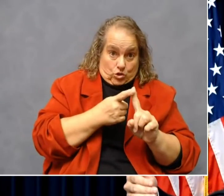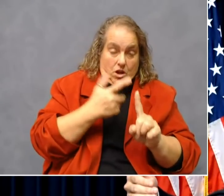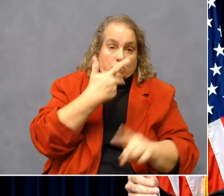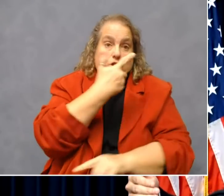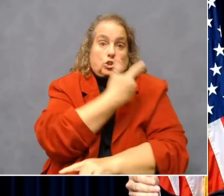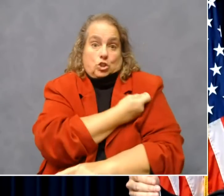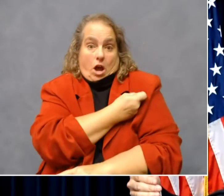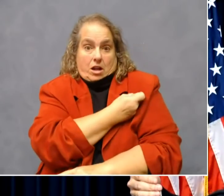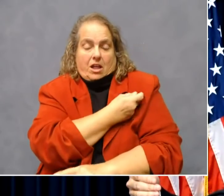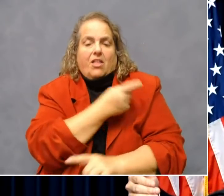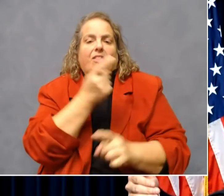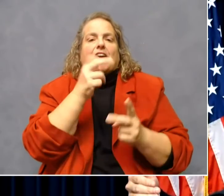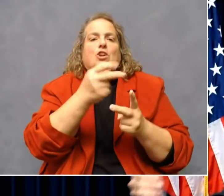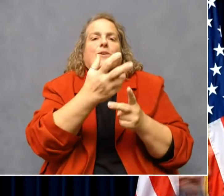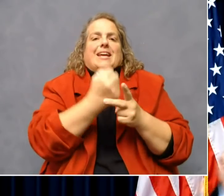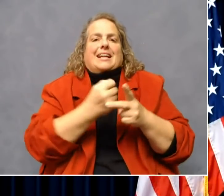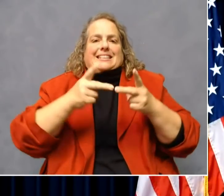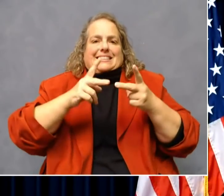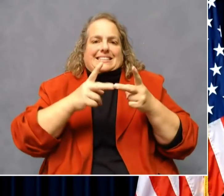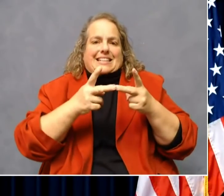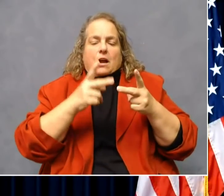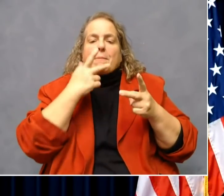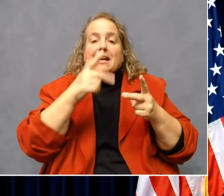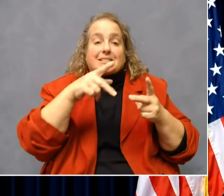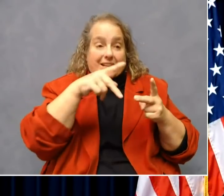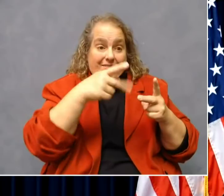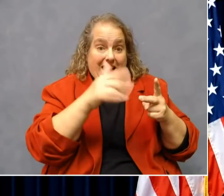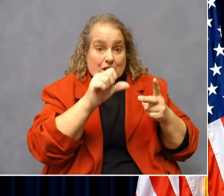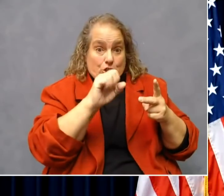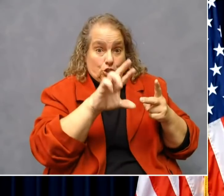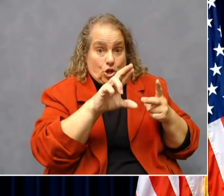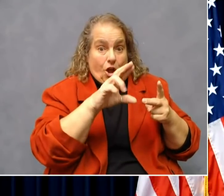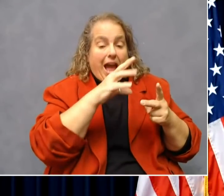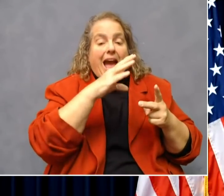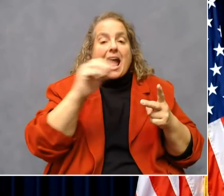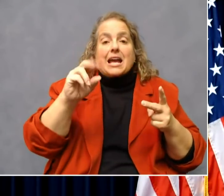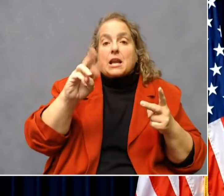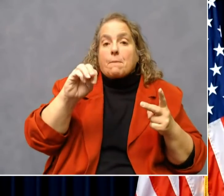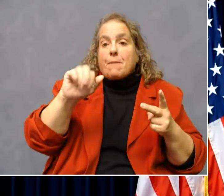boosters, because the Pfizer vaccine and Moderna, like that hepatitis